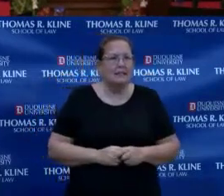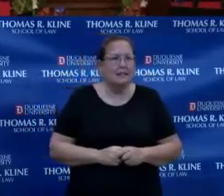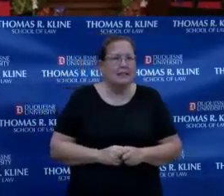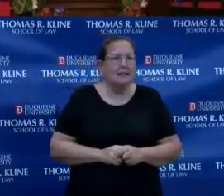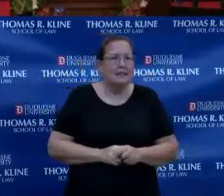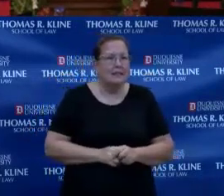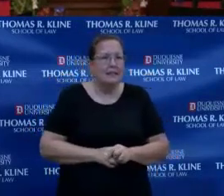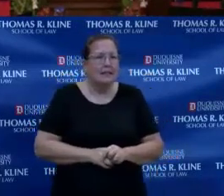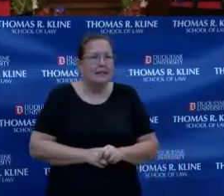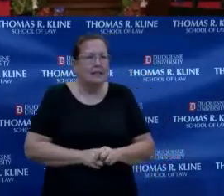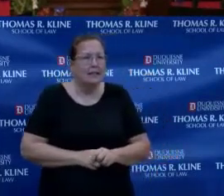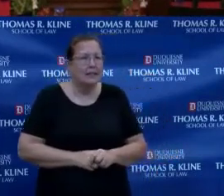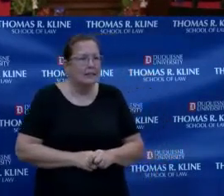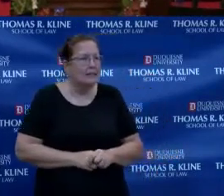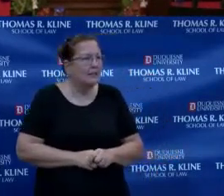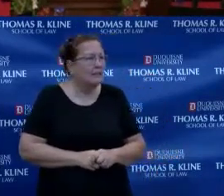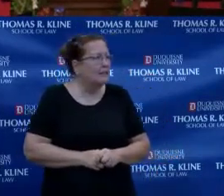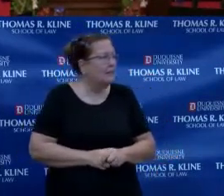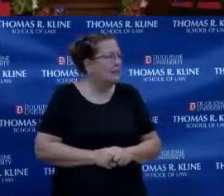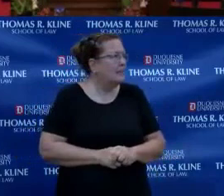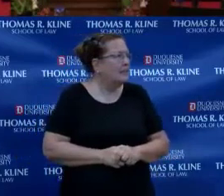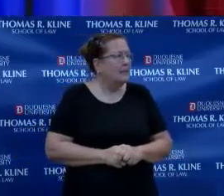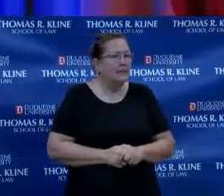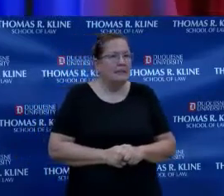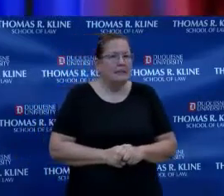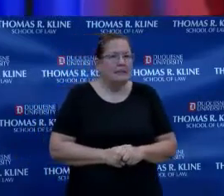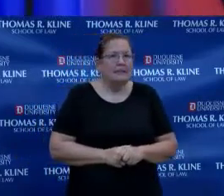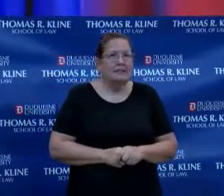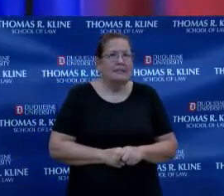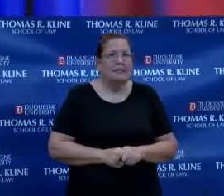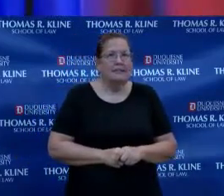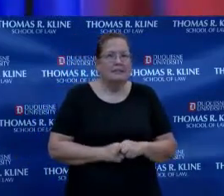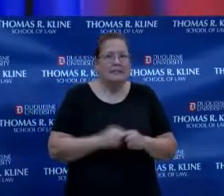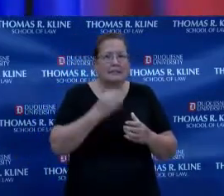it, hold it. It's not official yet. Come on, don't jump the gun.